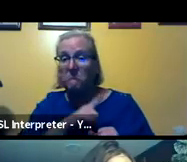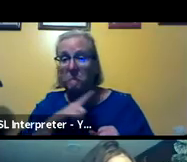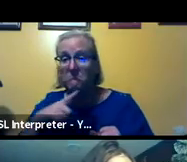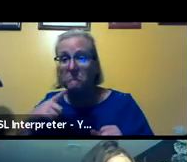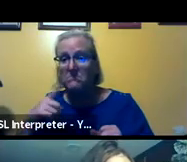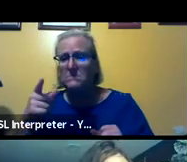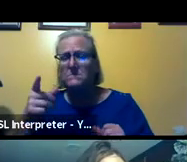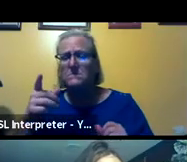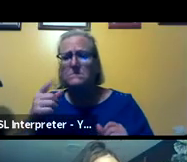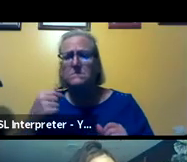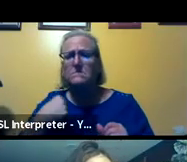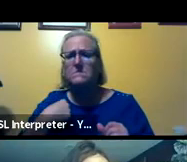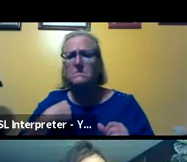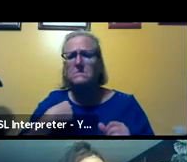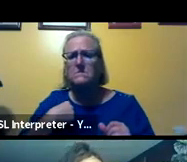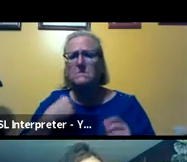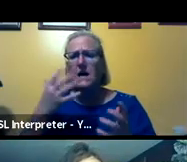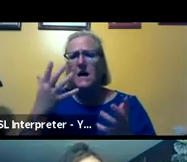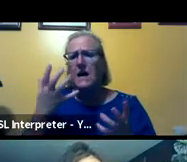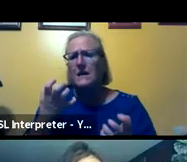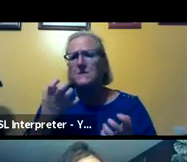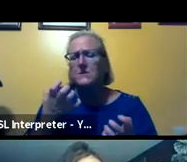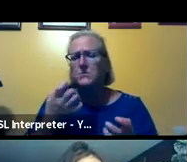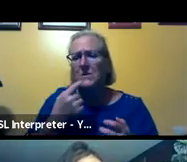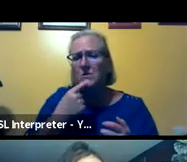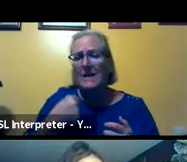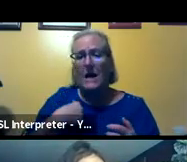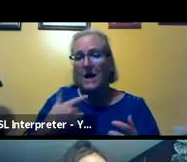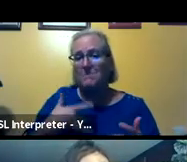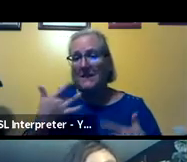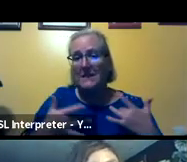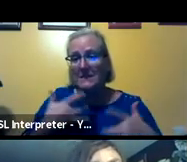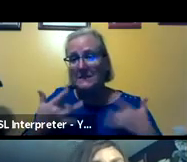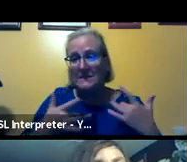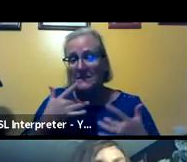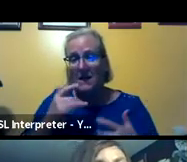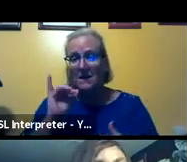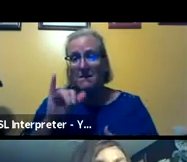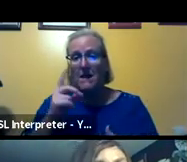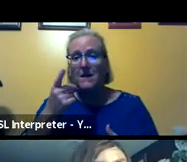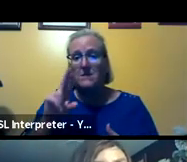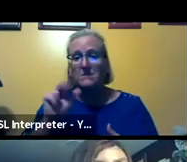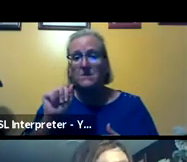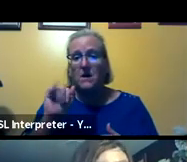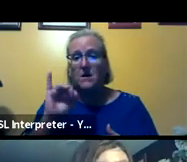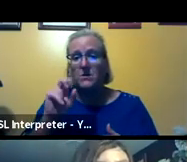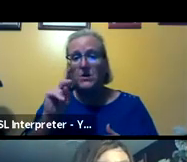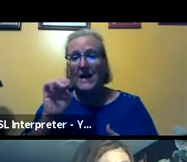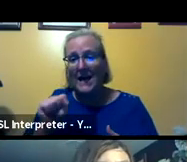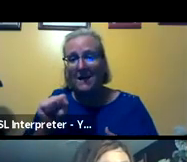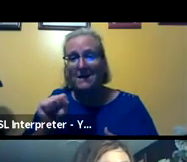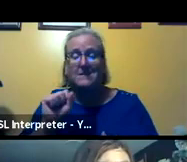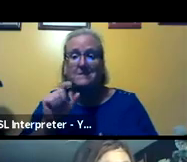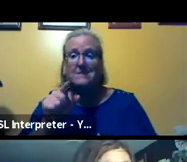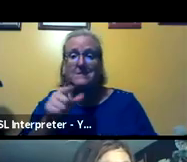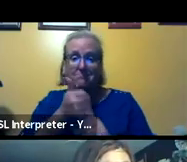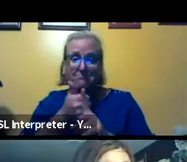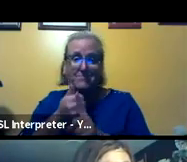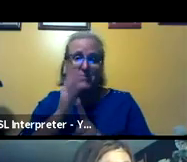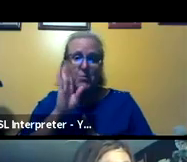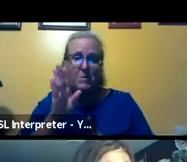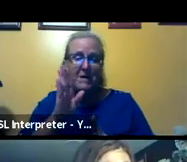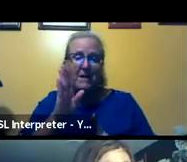wanted to take a moment just to say I'm excited that Dr. Akins will be the